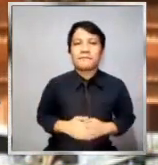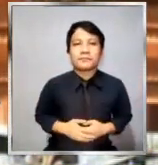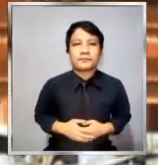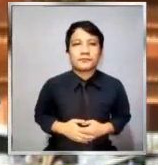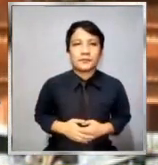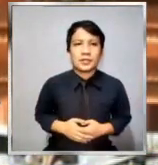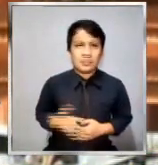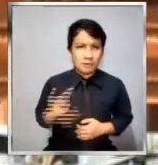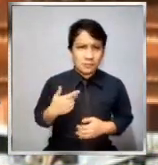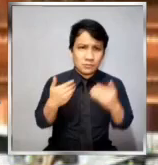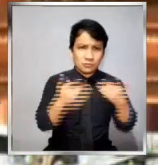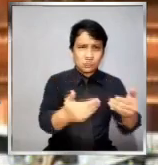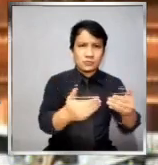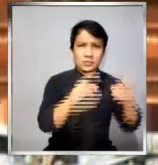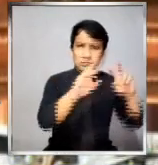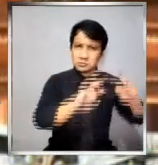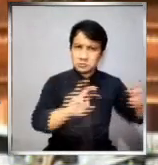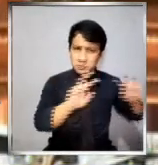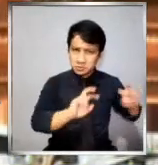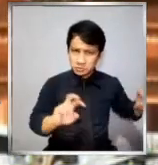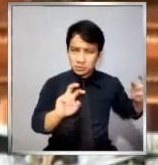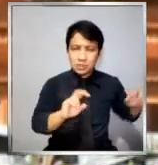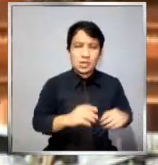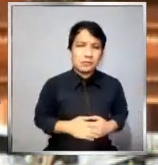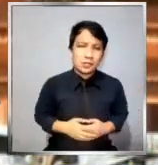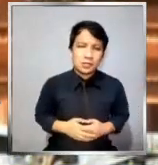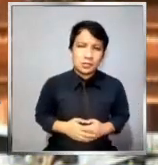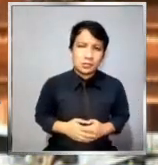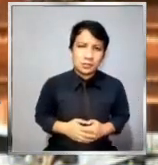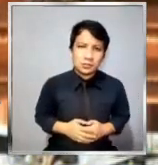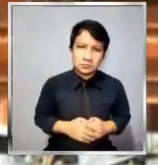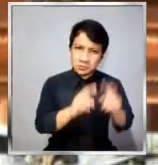on. Let it be.